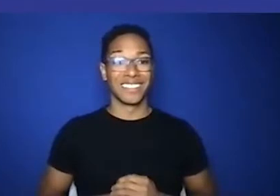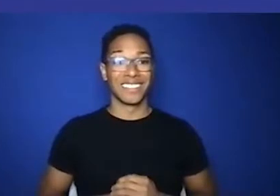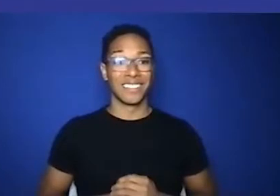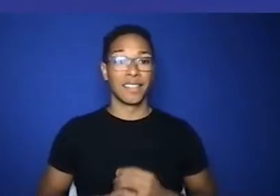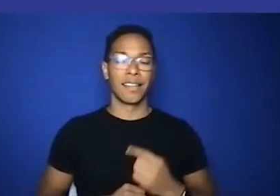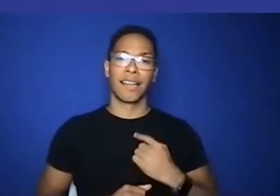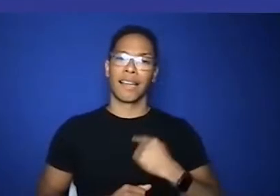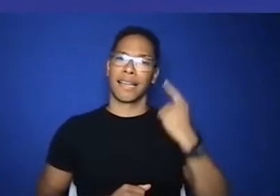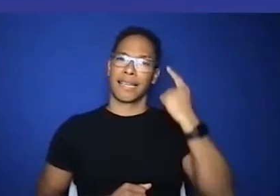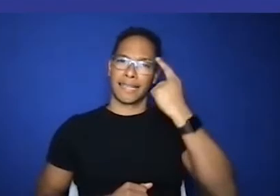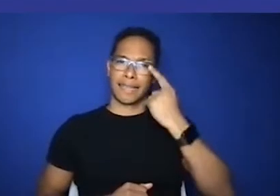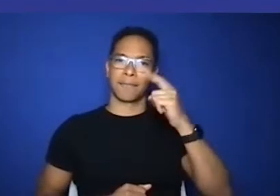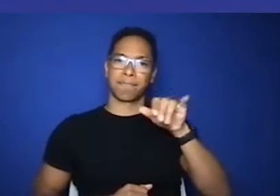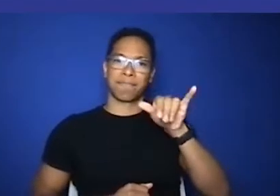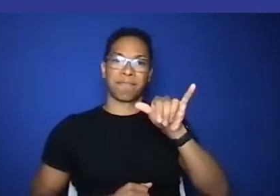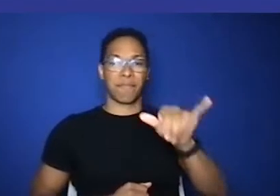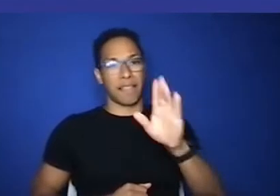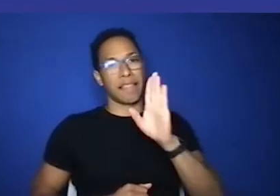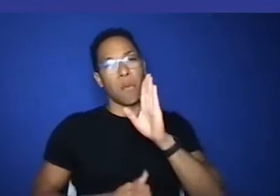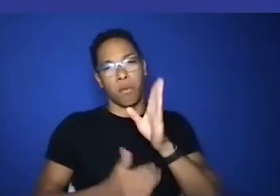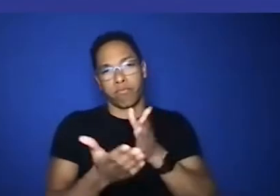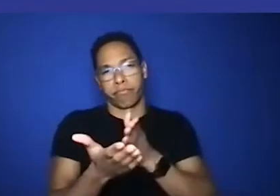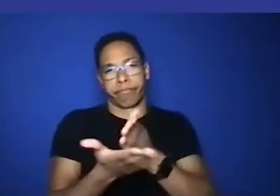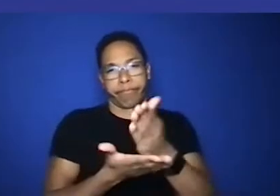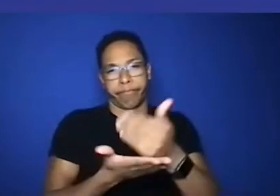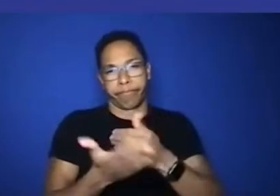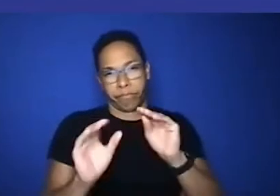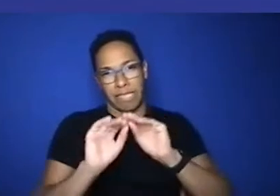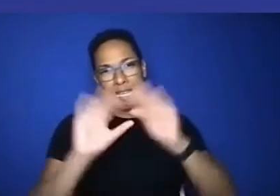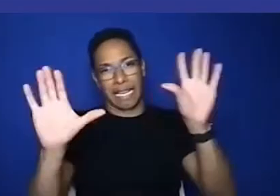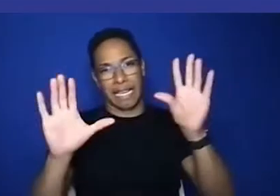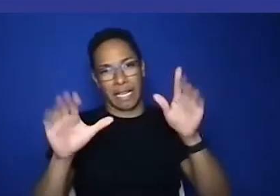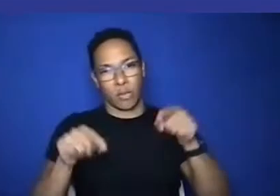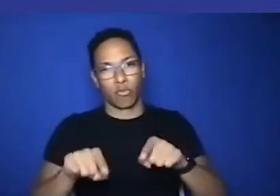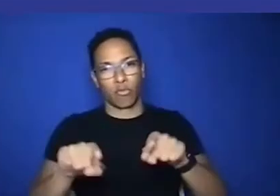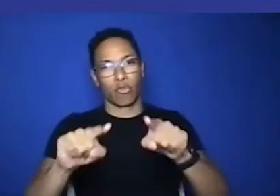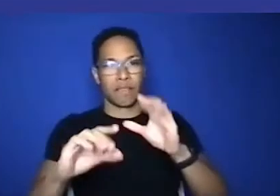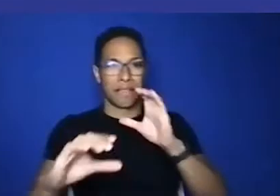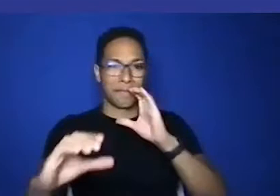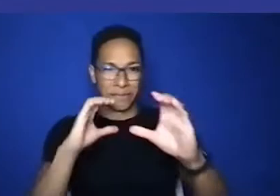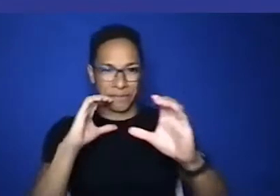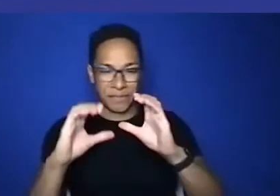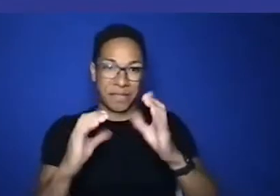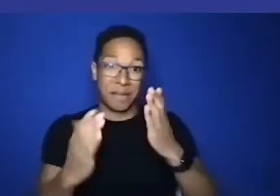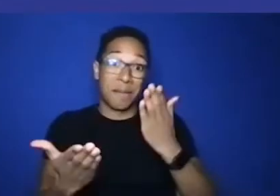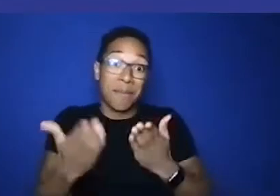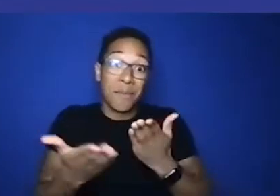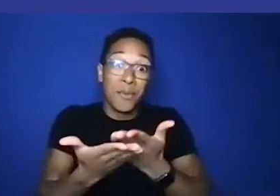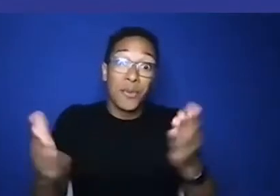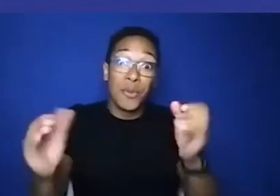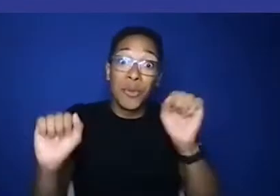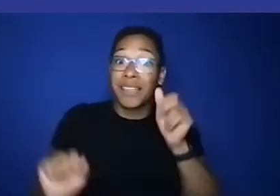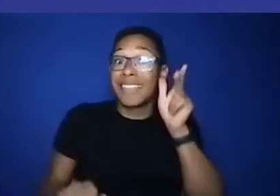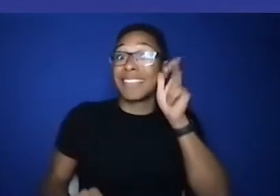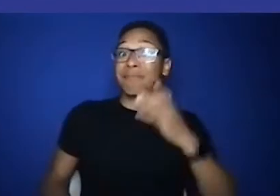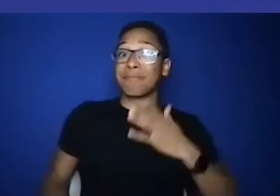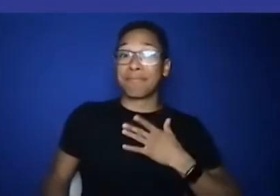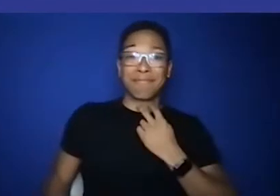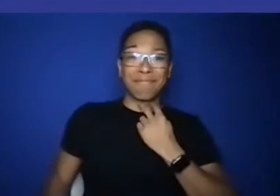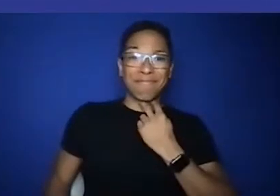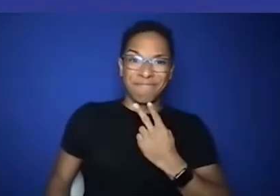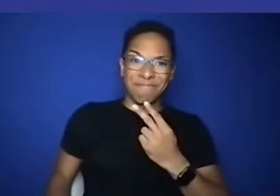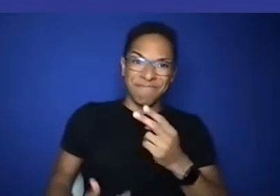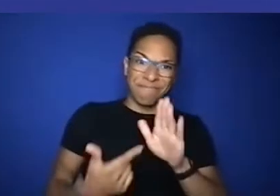think that will be transparent in our ongoing conversation, and you can probably already hear it a little in my voice. So